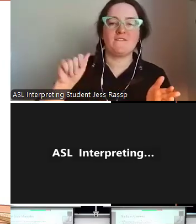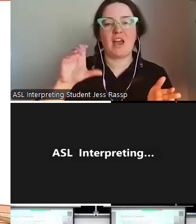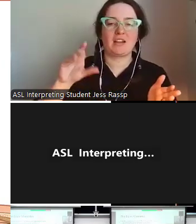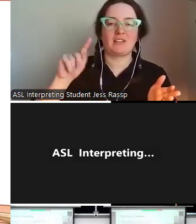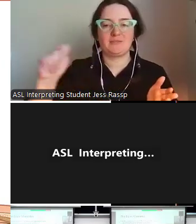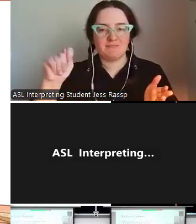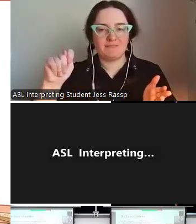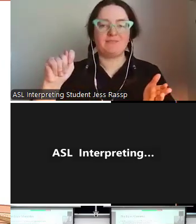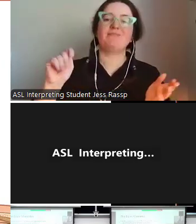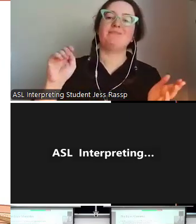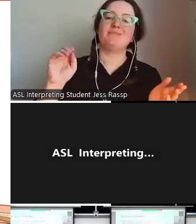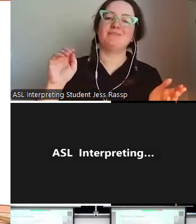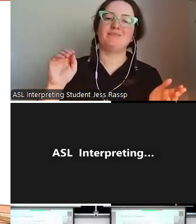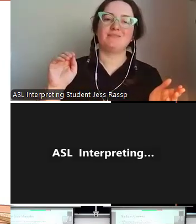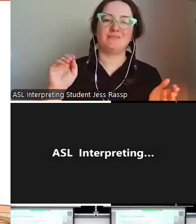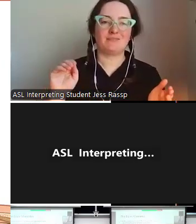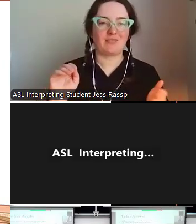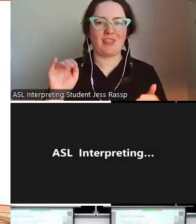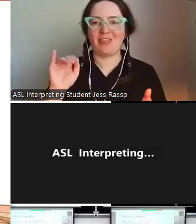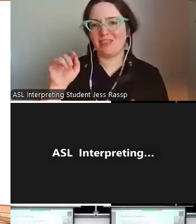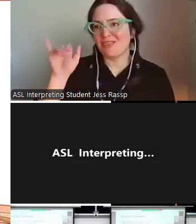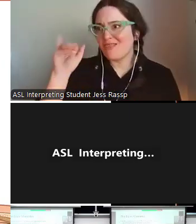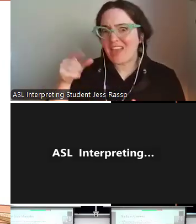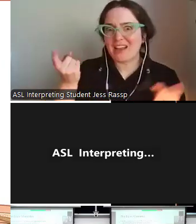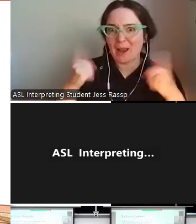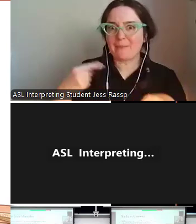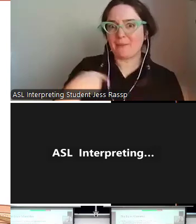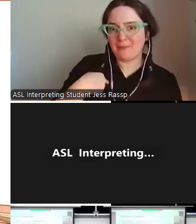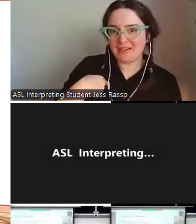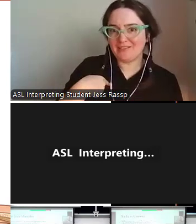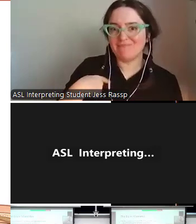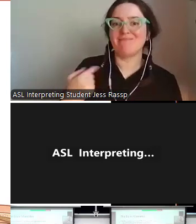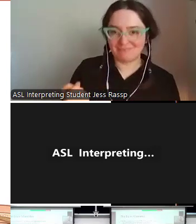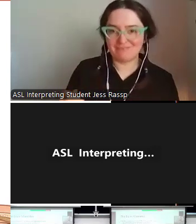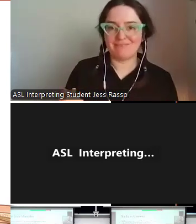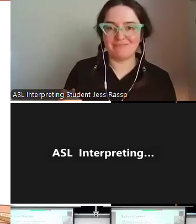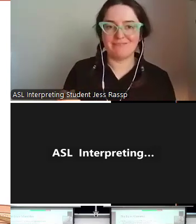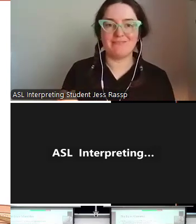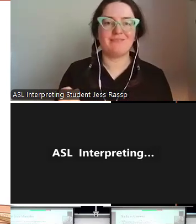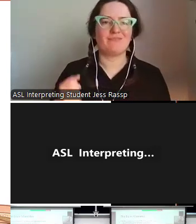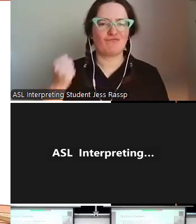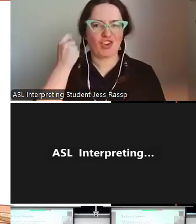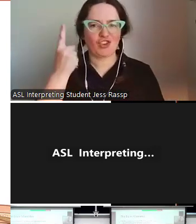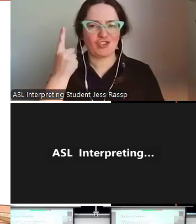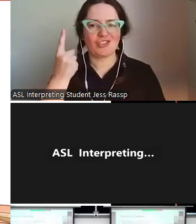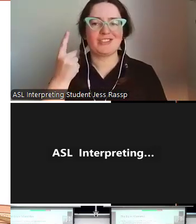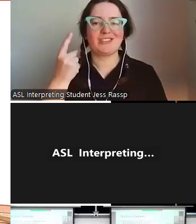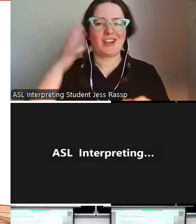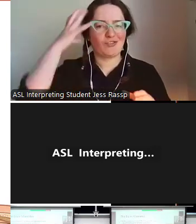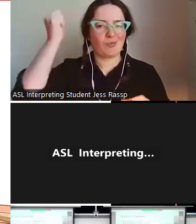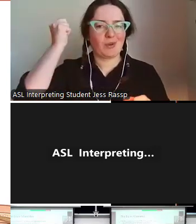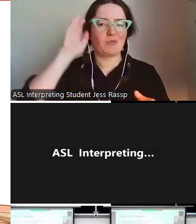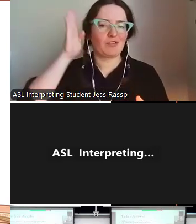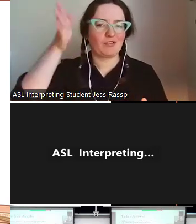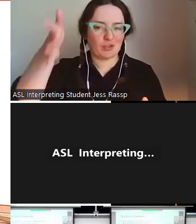right? Episodic means that happened to me, it was an episode, right? I can think about that in the future, right? Within the